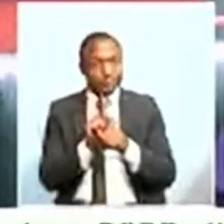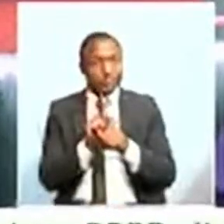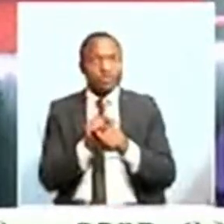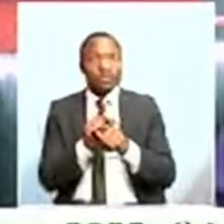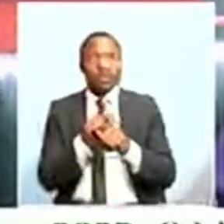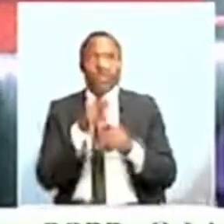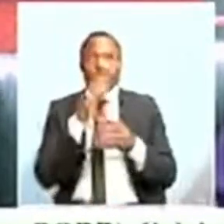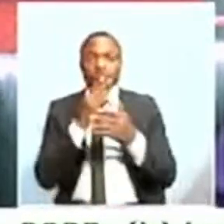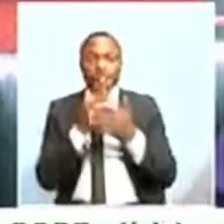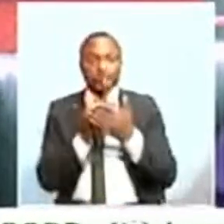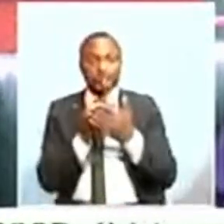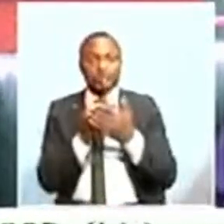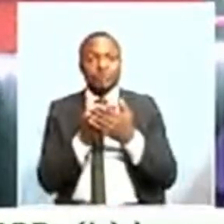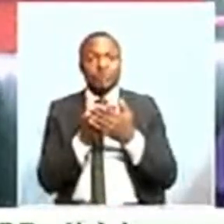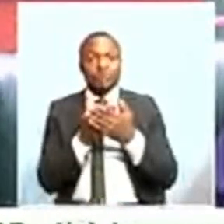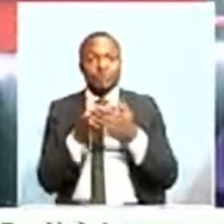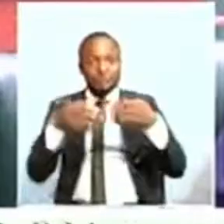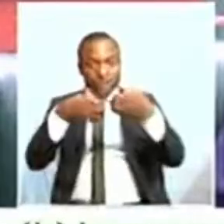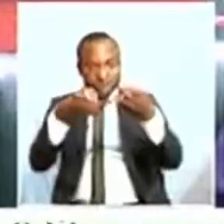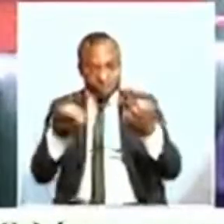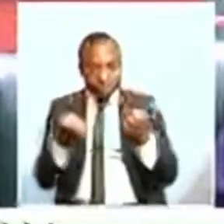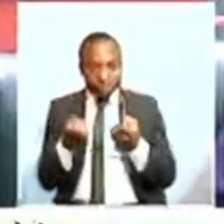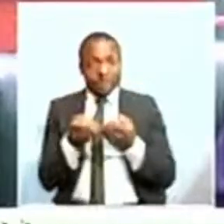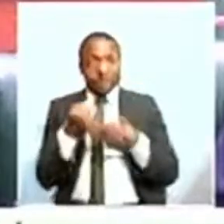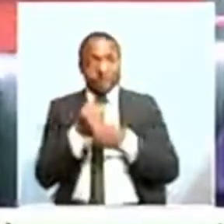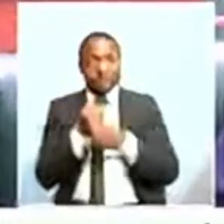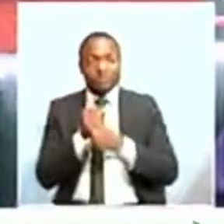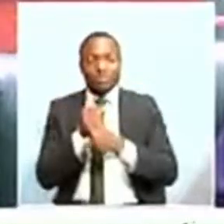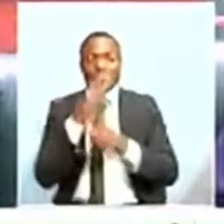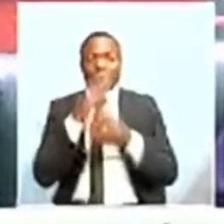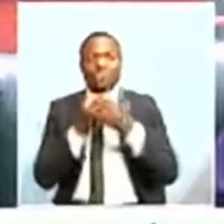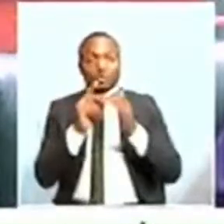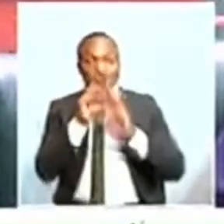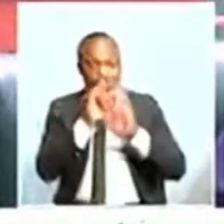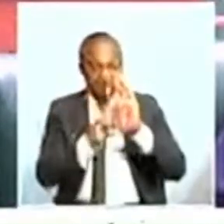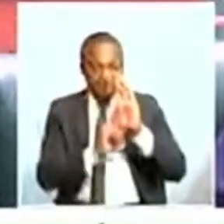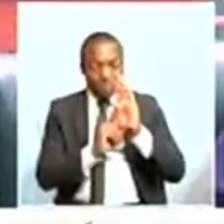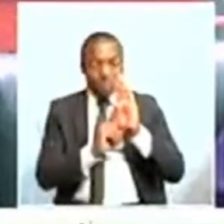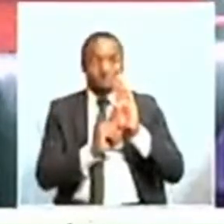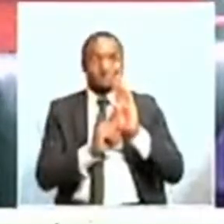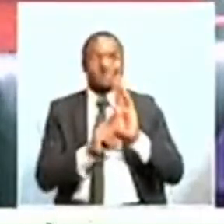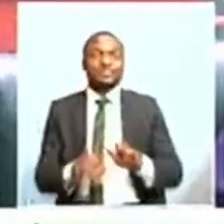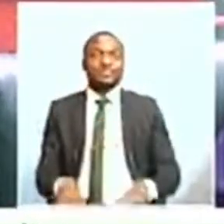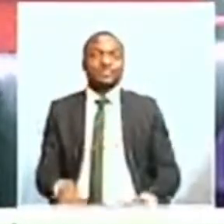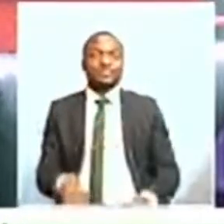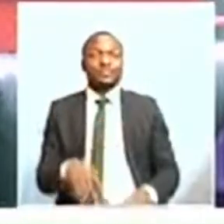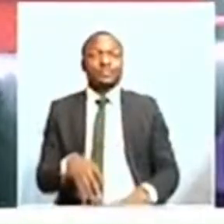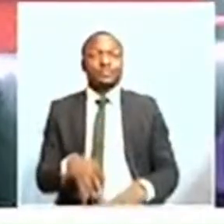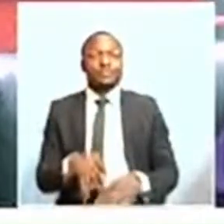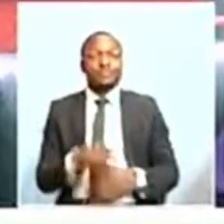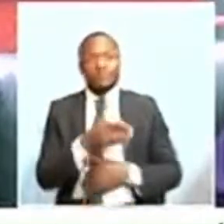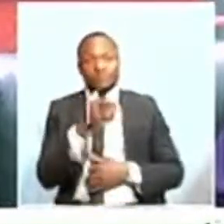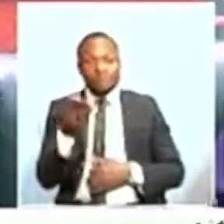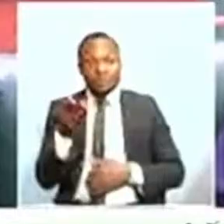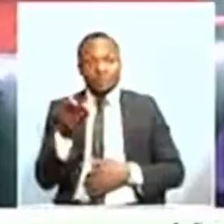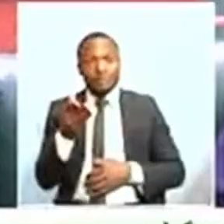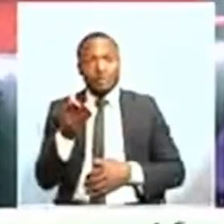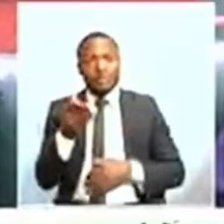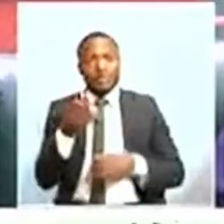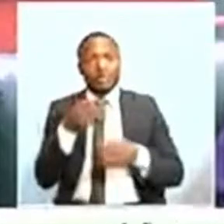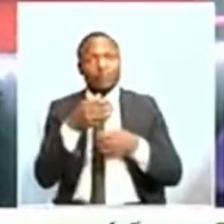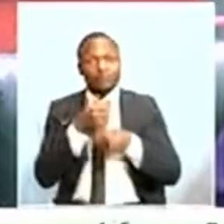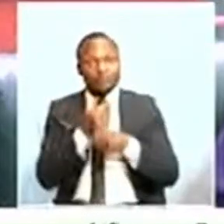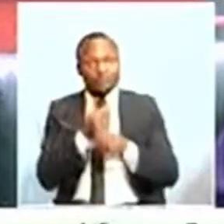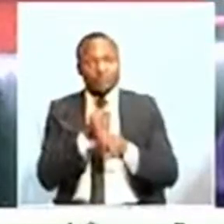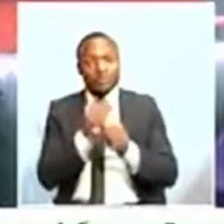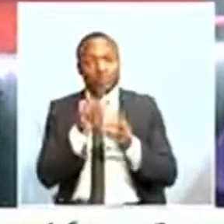fiscal regime and creating an enabling policy environment. Formalization of the artisanal and small-scale